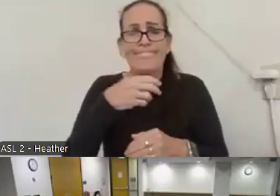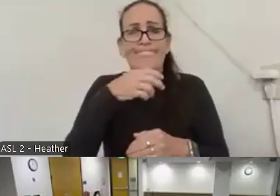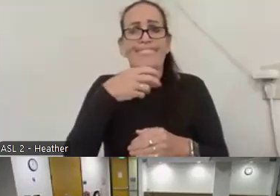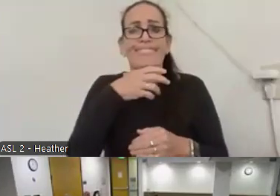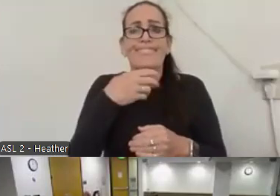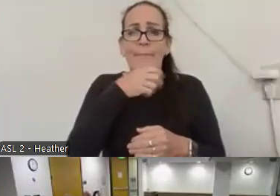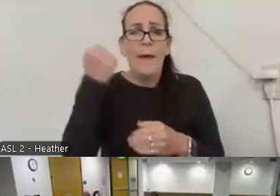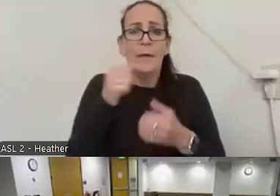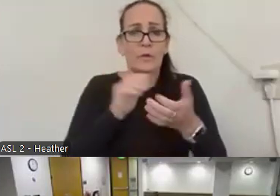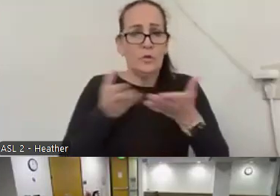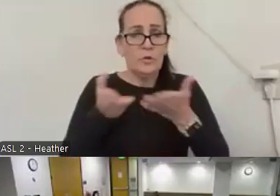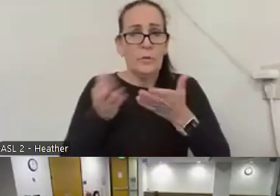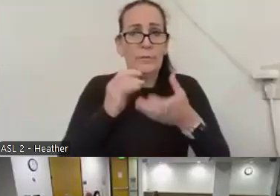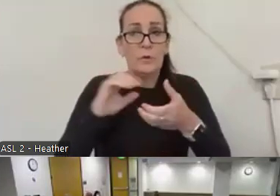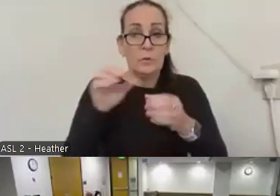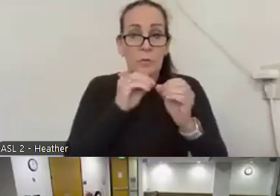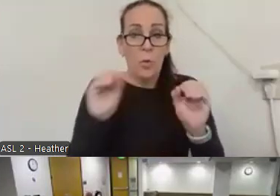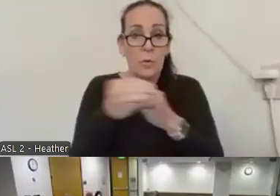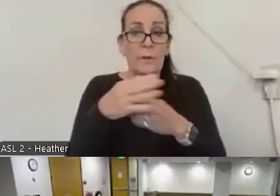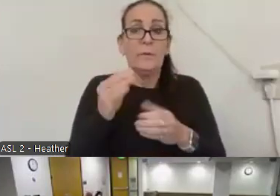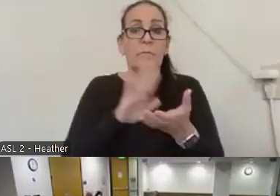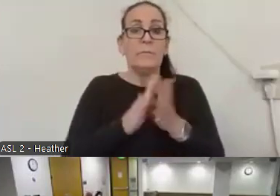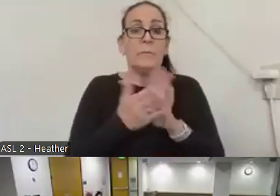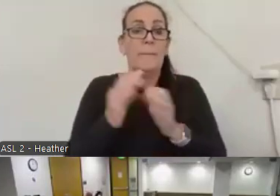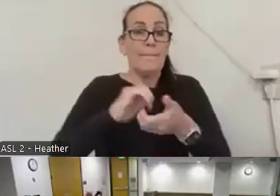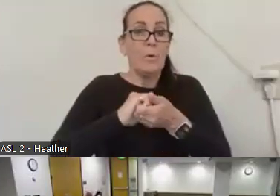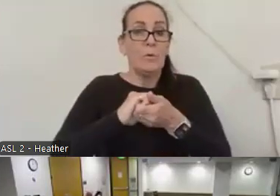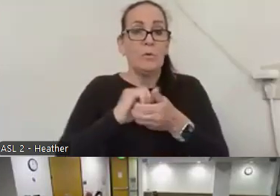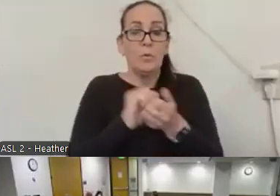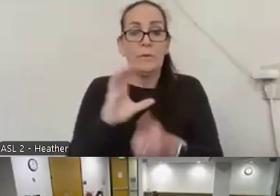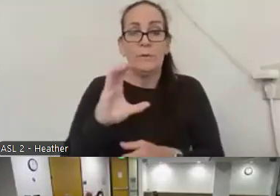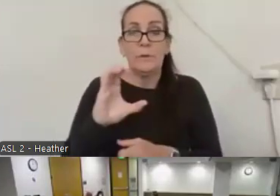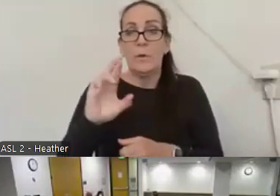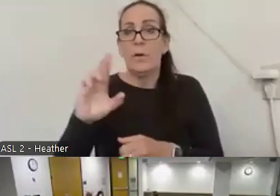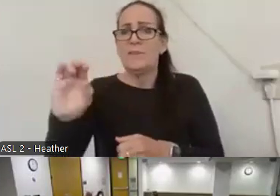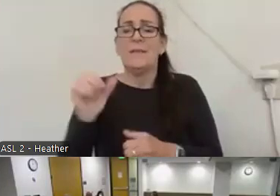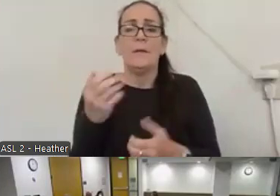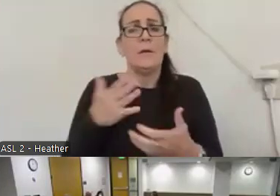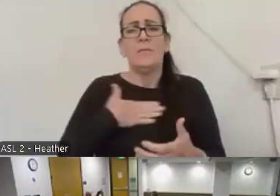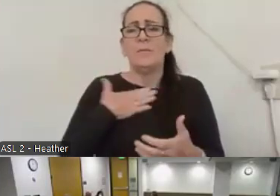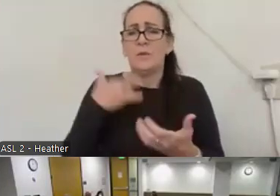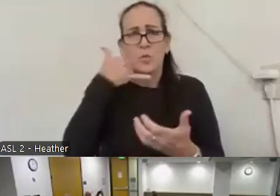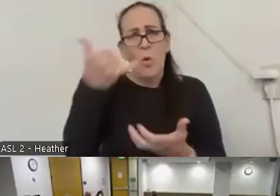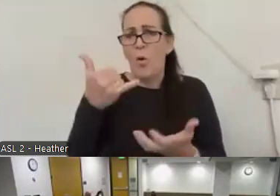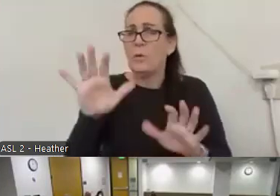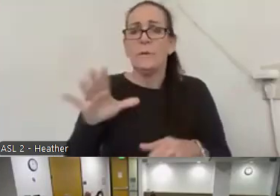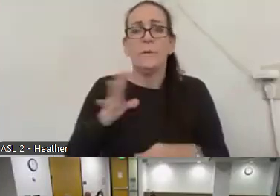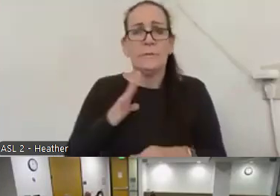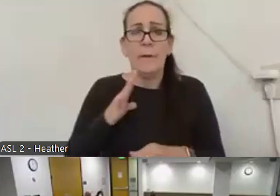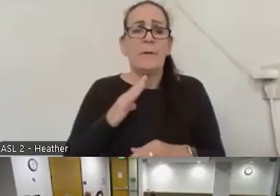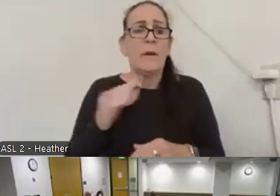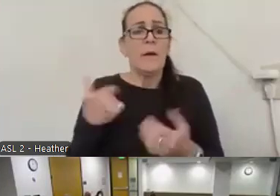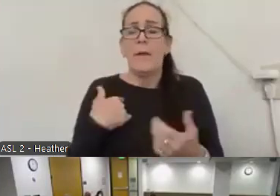CRC? Actually, for me specifically, just call me, email me. I adore working